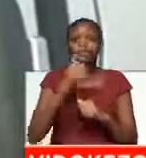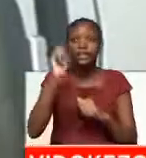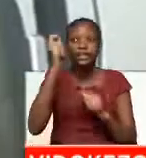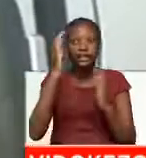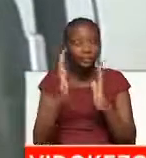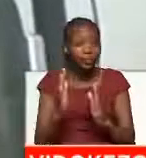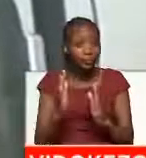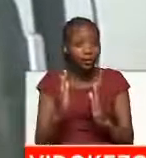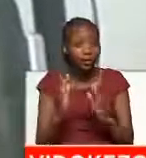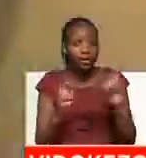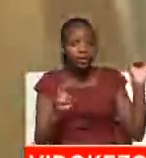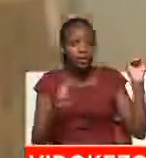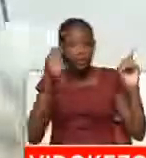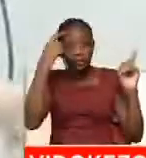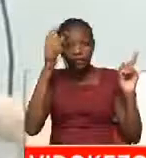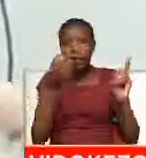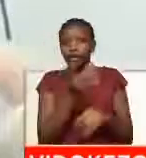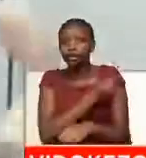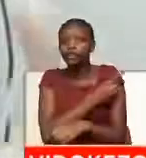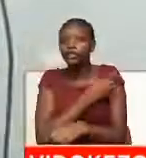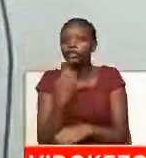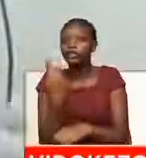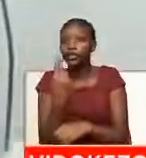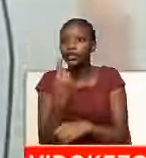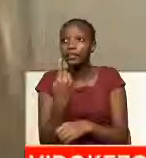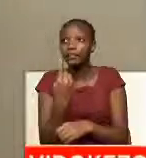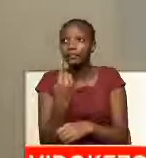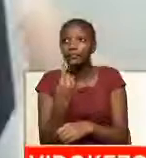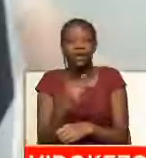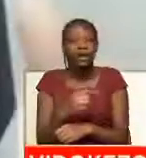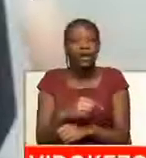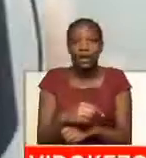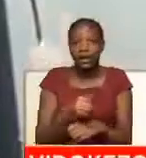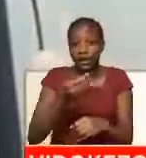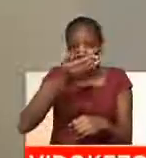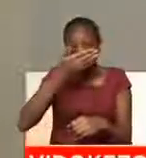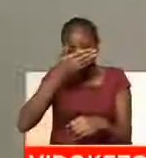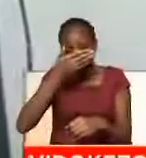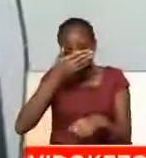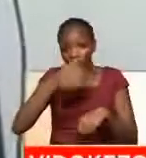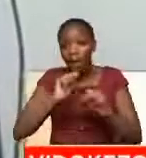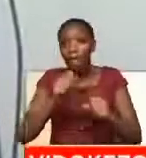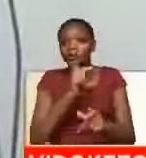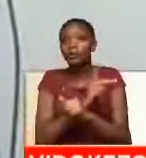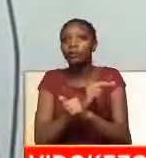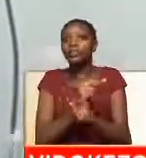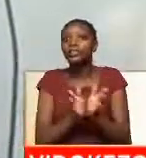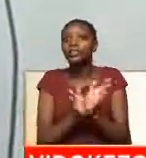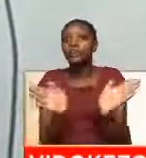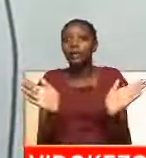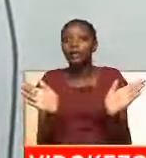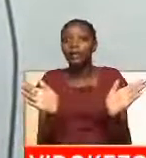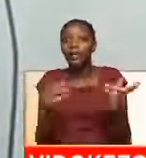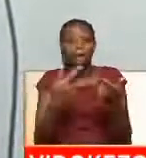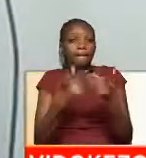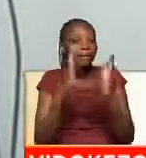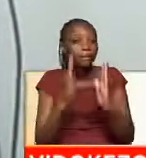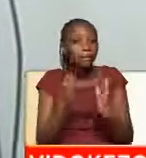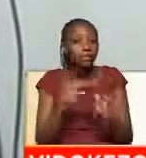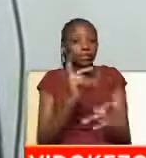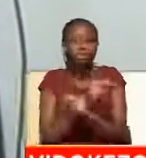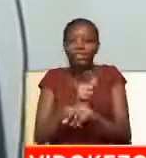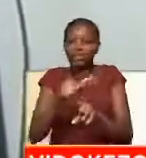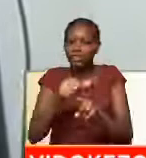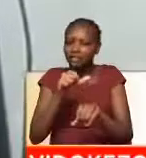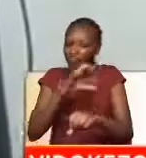for medics. Most cloth masks will protect the public, but the wearer is not protected from getting